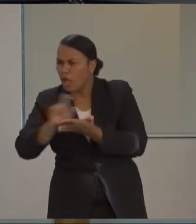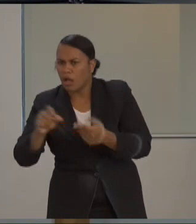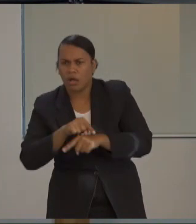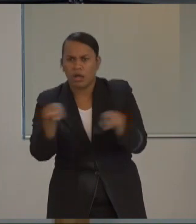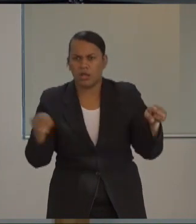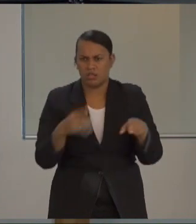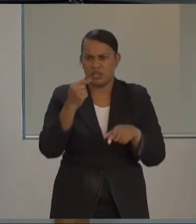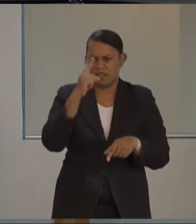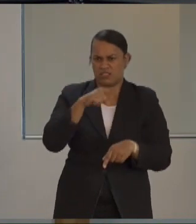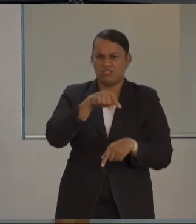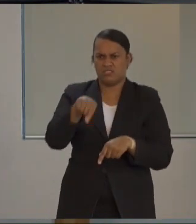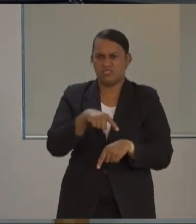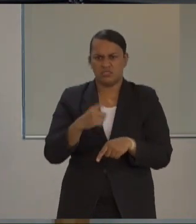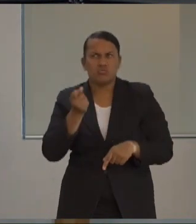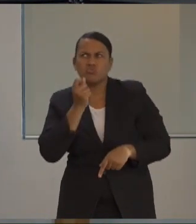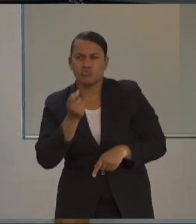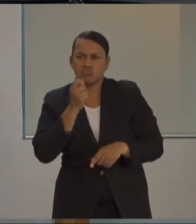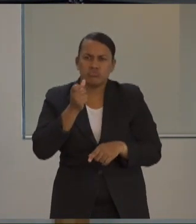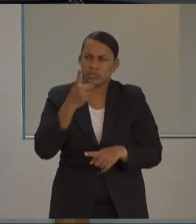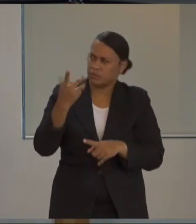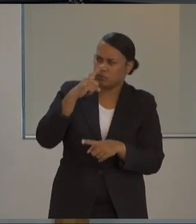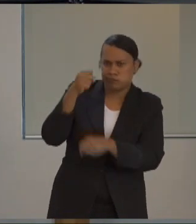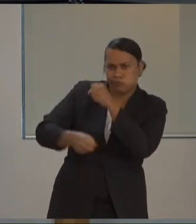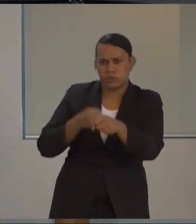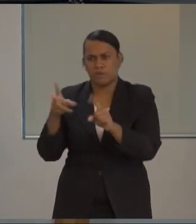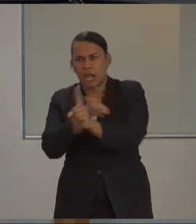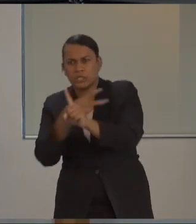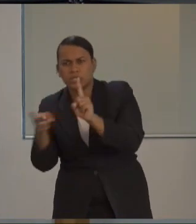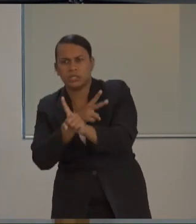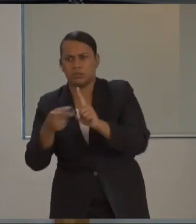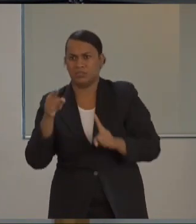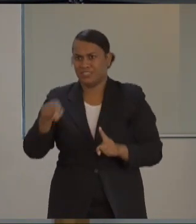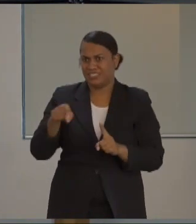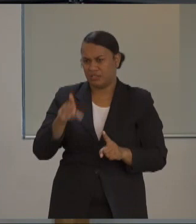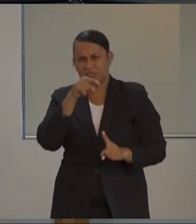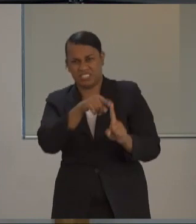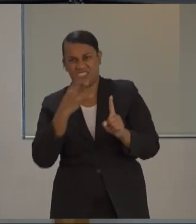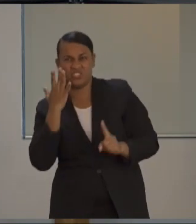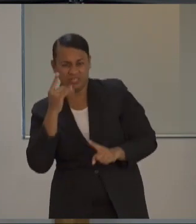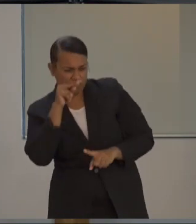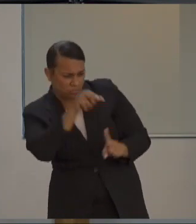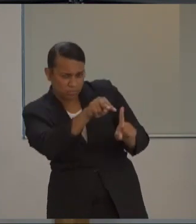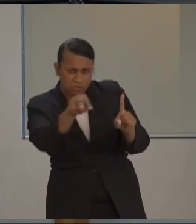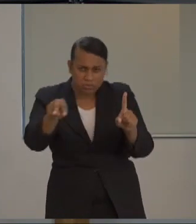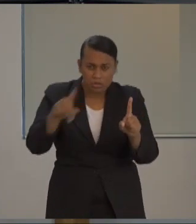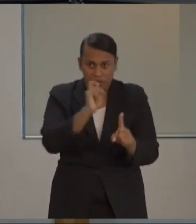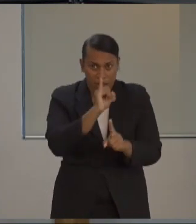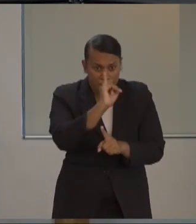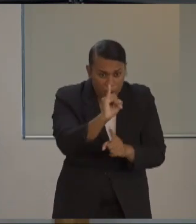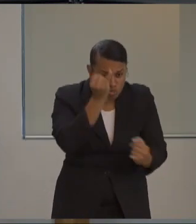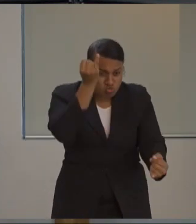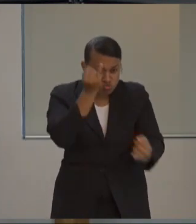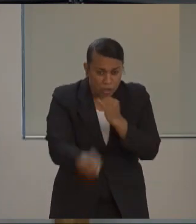perpetrators? And also, you mentioned that you're going to be, after finding out how bad the problem has been, work with people to